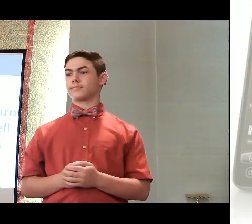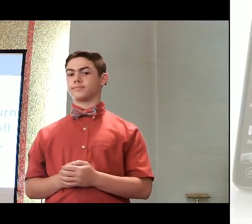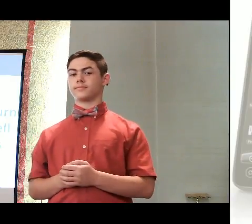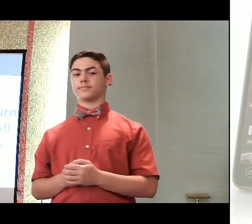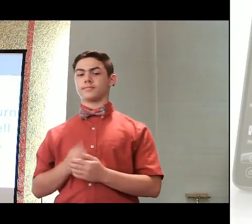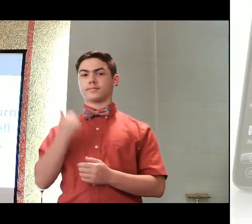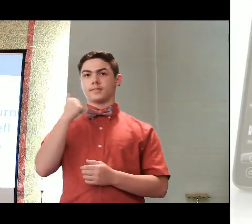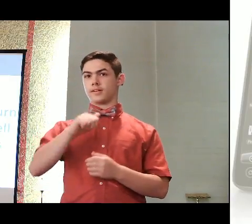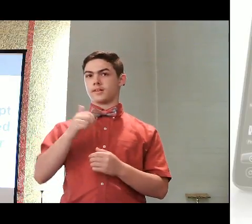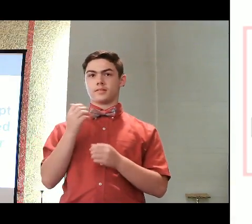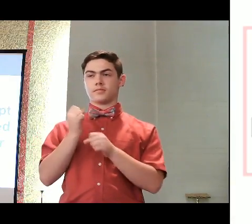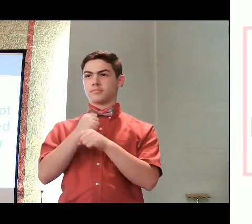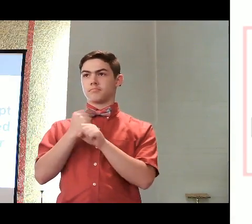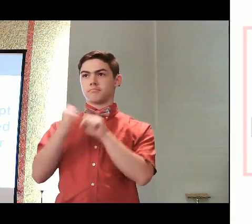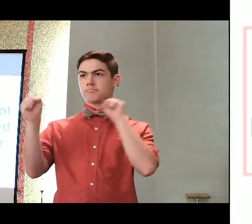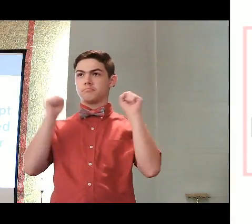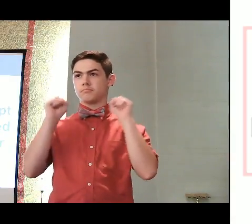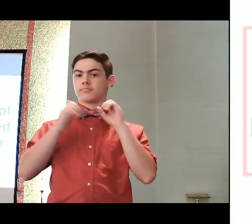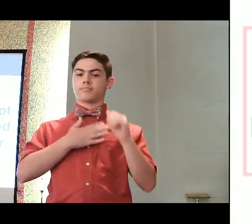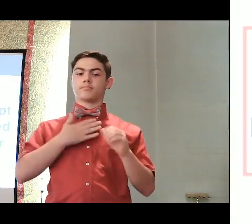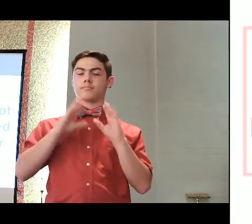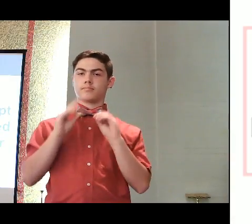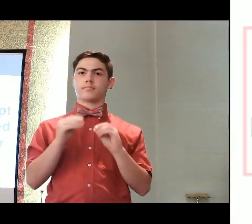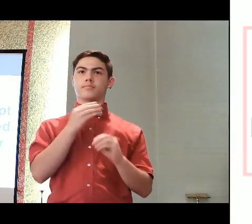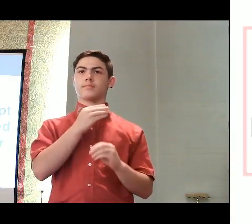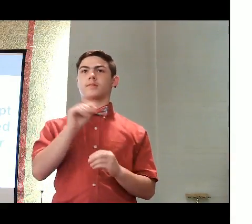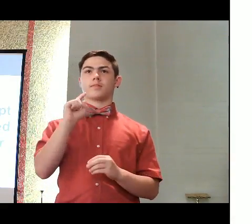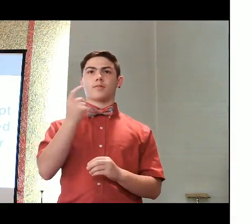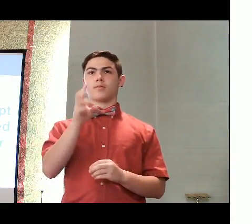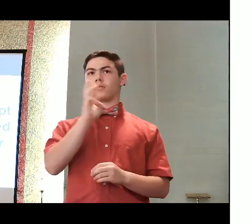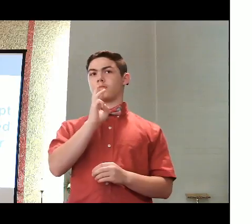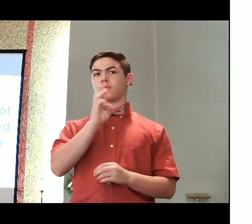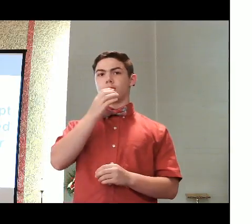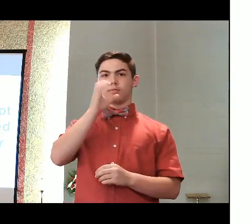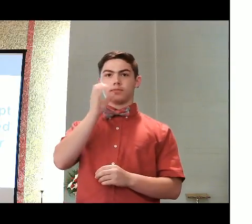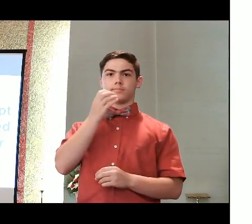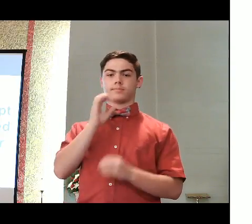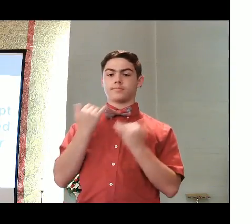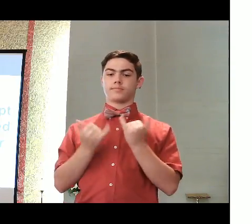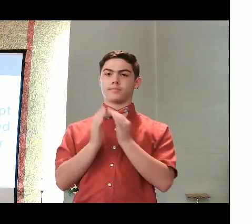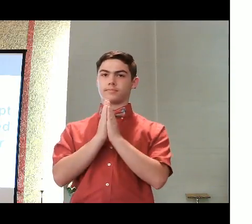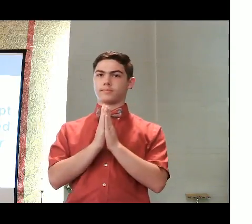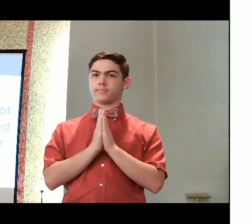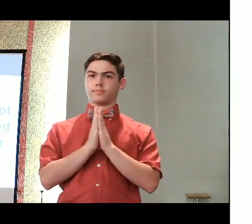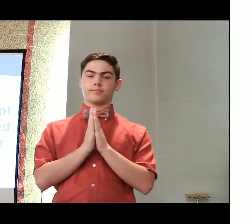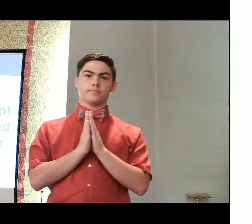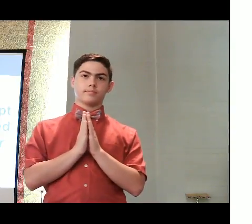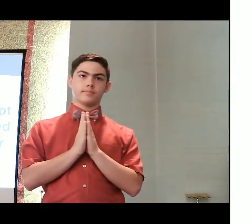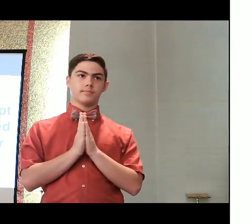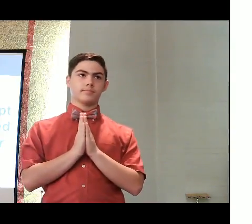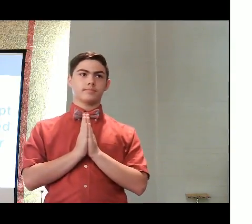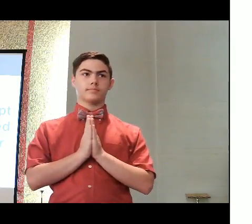And we ask that if it makes any noise, you turn off this time and only bottled water in the chapel building. Let's open up in prayer.